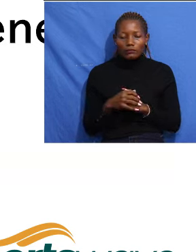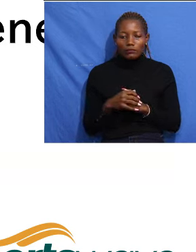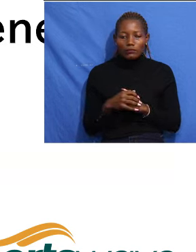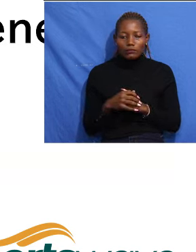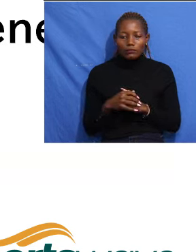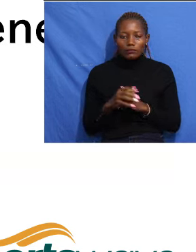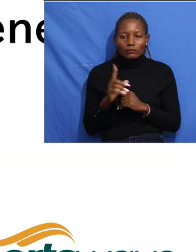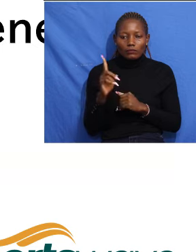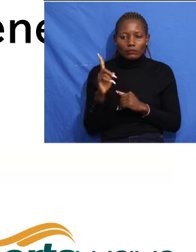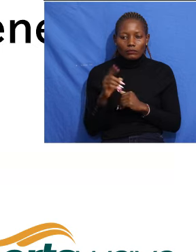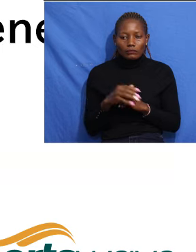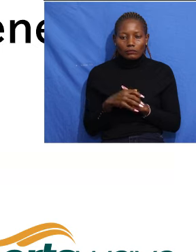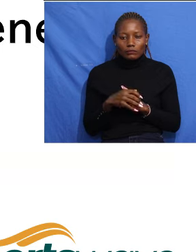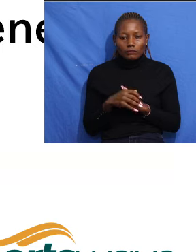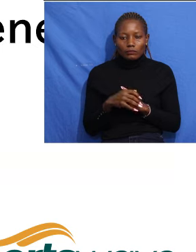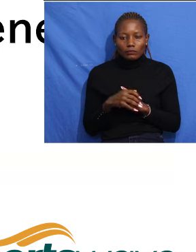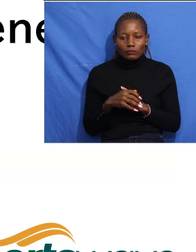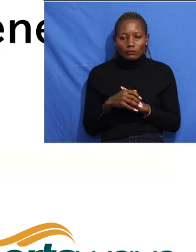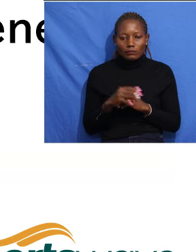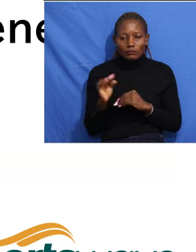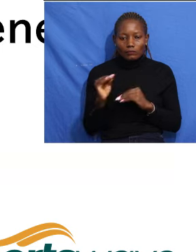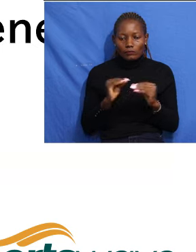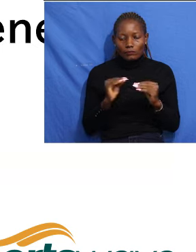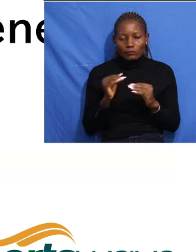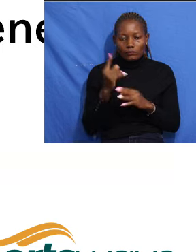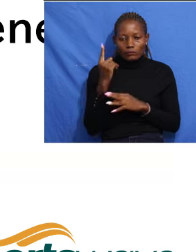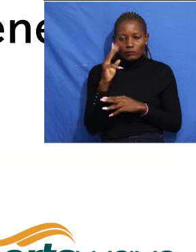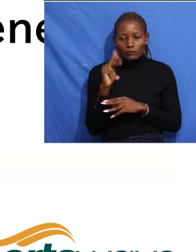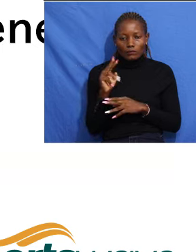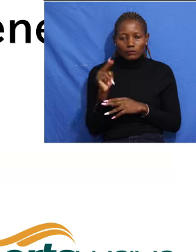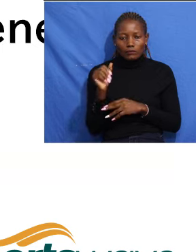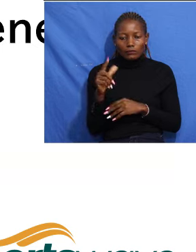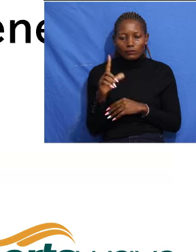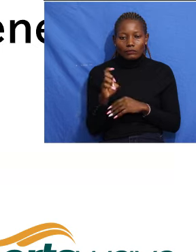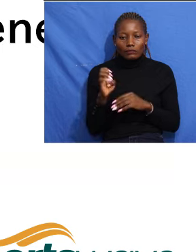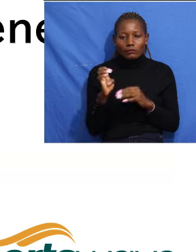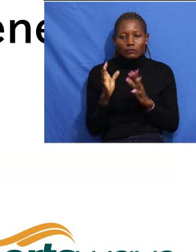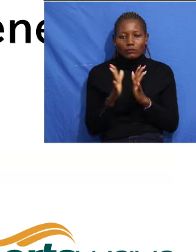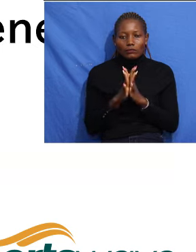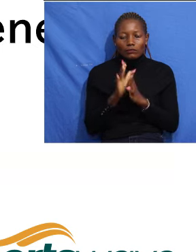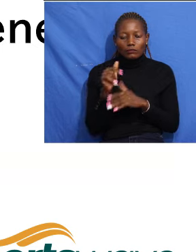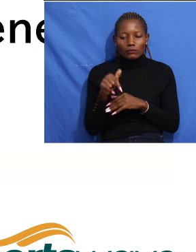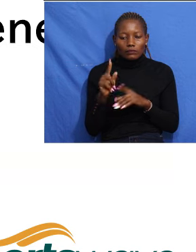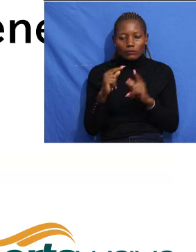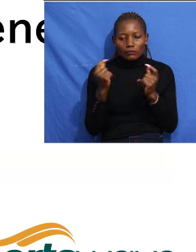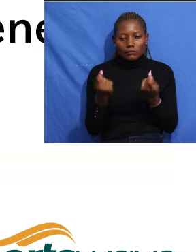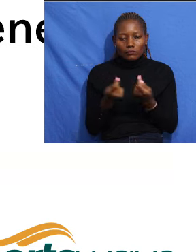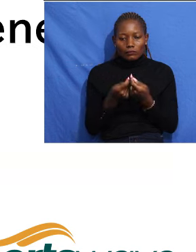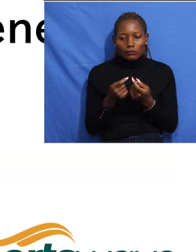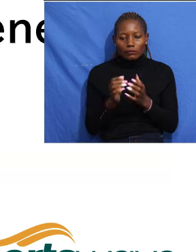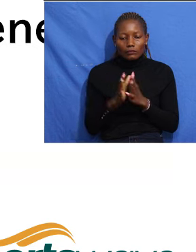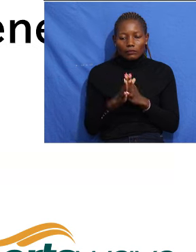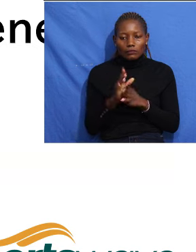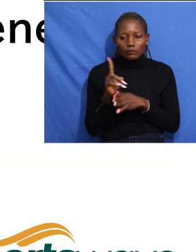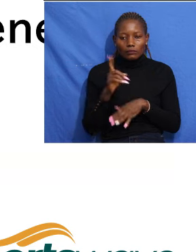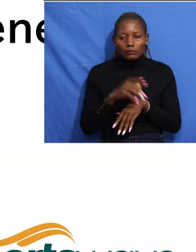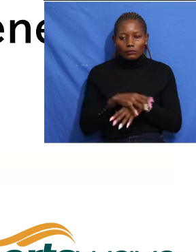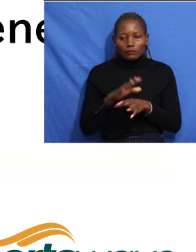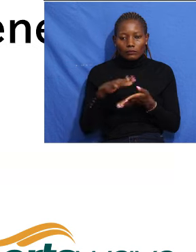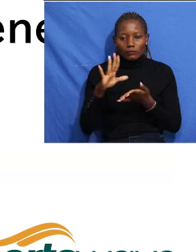contraction is the contraction of a muscle during its lengthening. And in this type of contraction, you get more